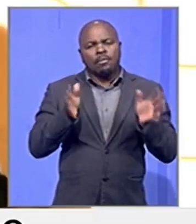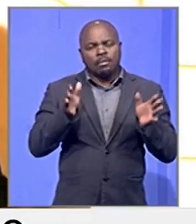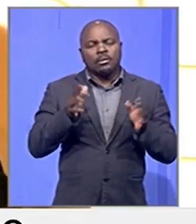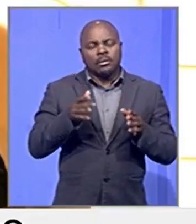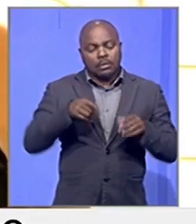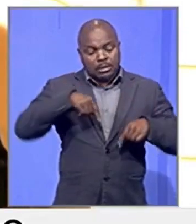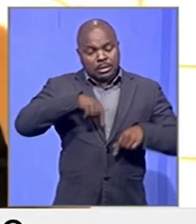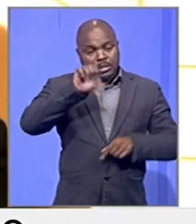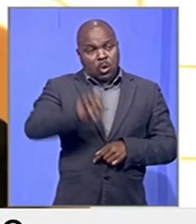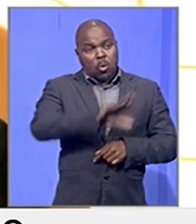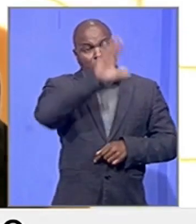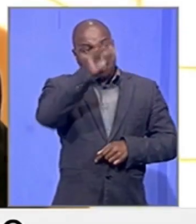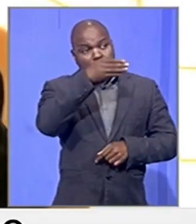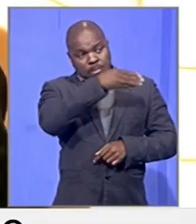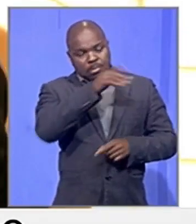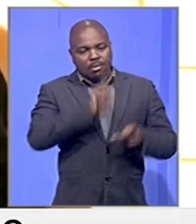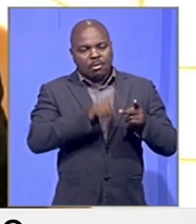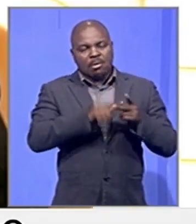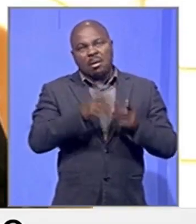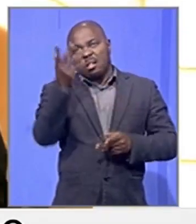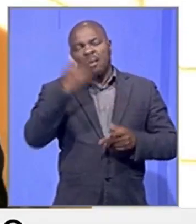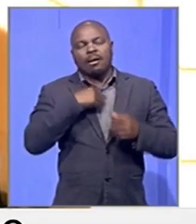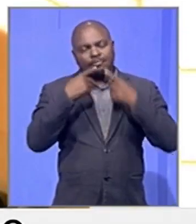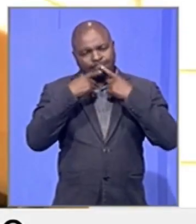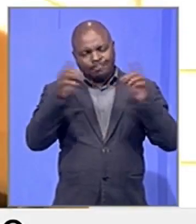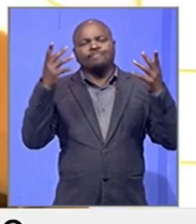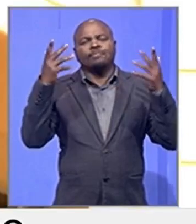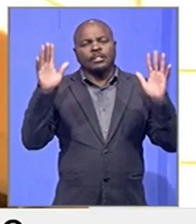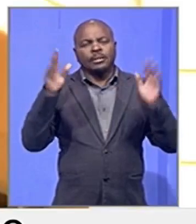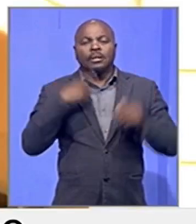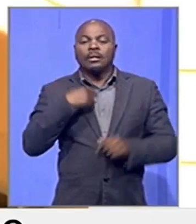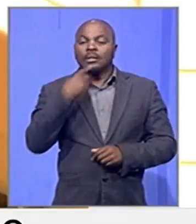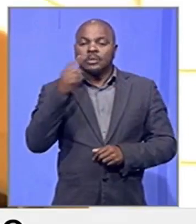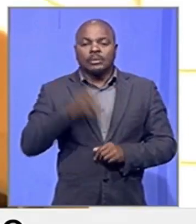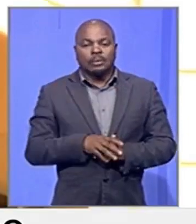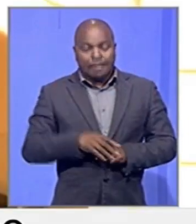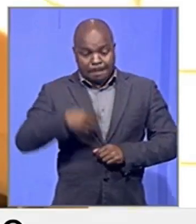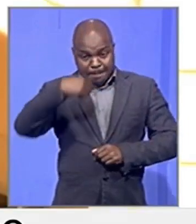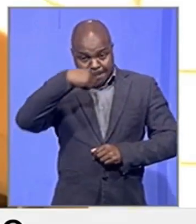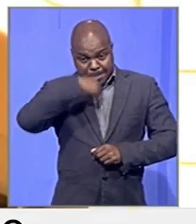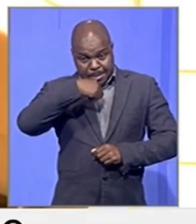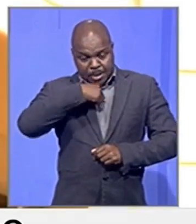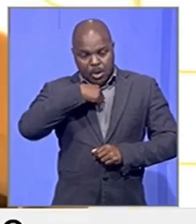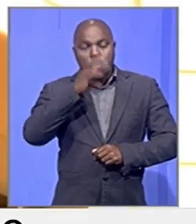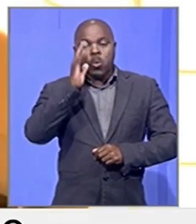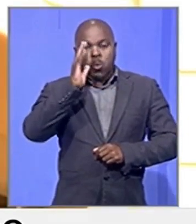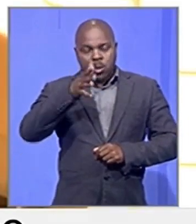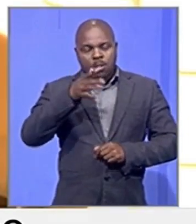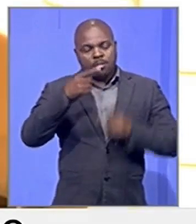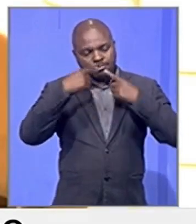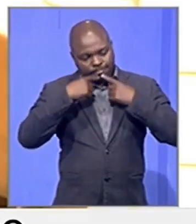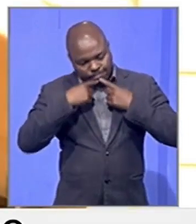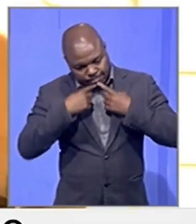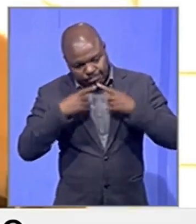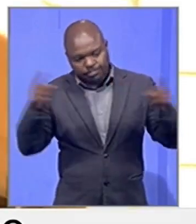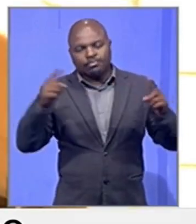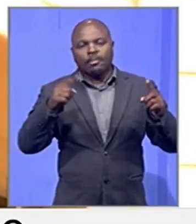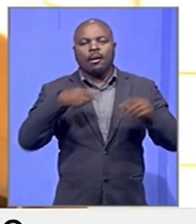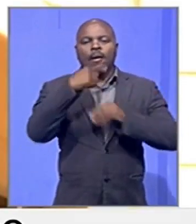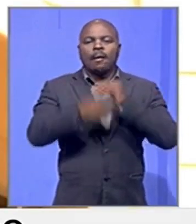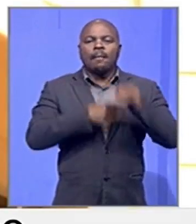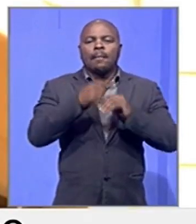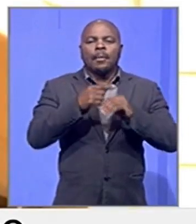South Africa and elsewhere, that in the end, I am the one who will make the announcement